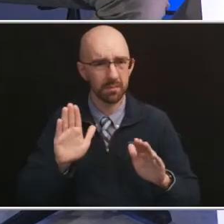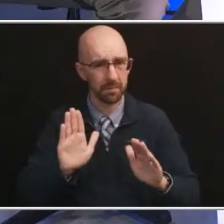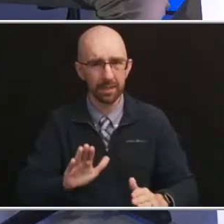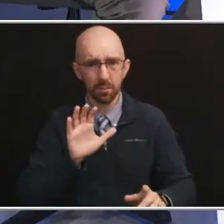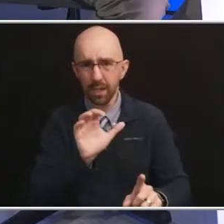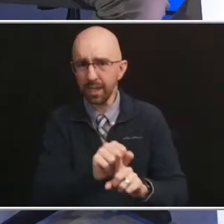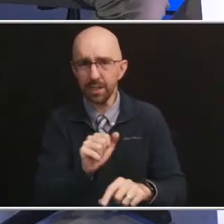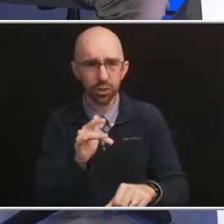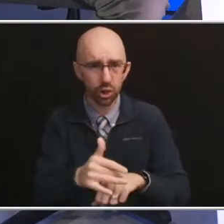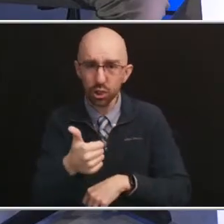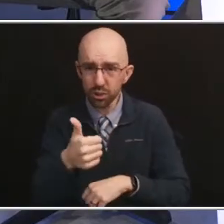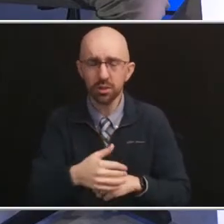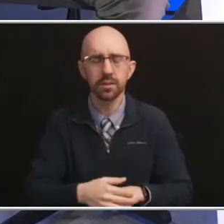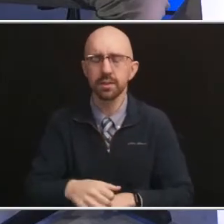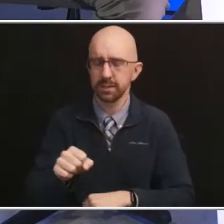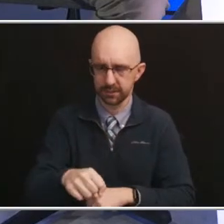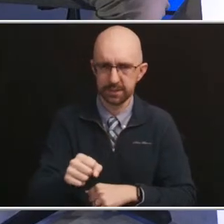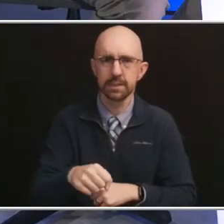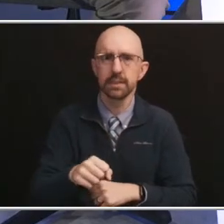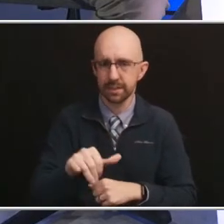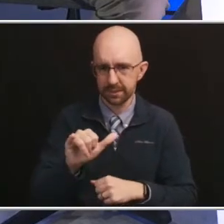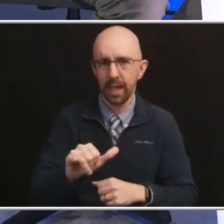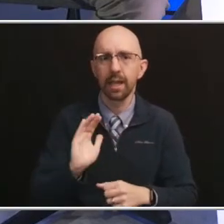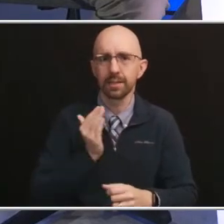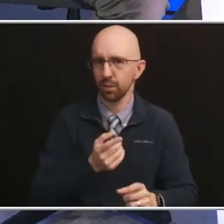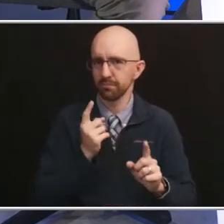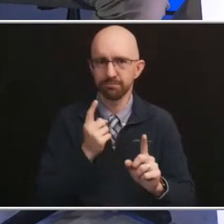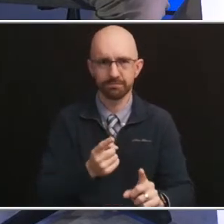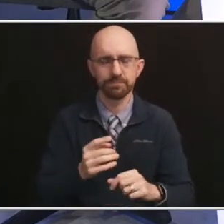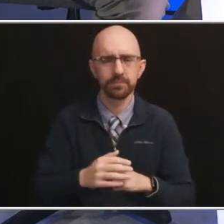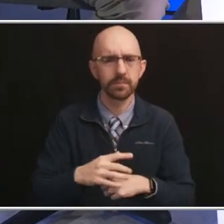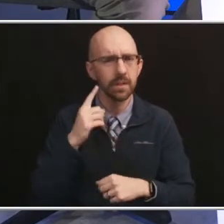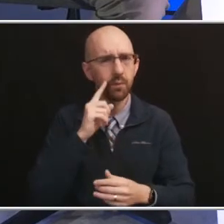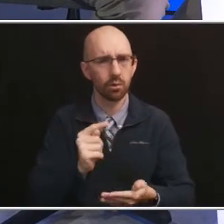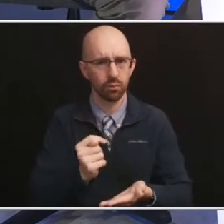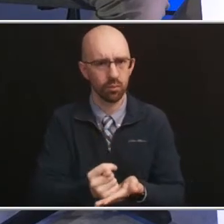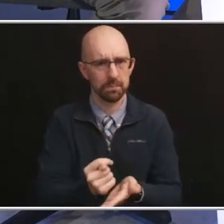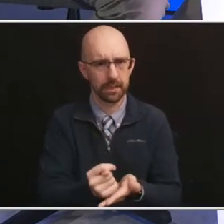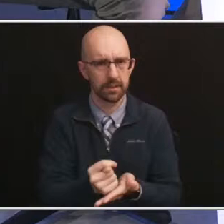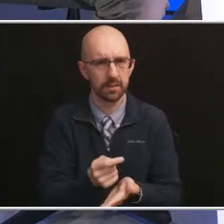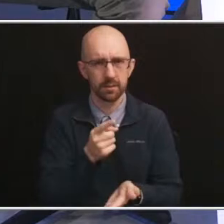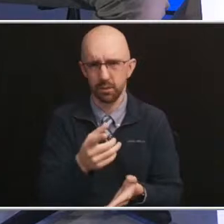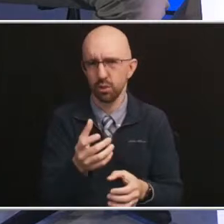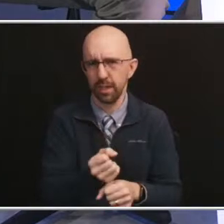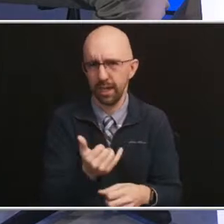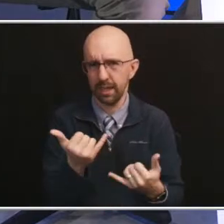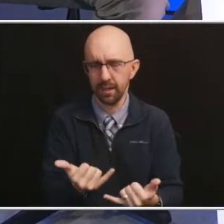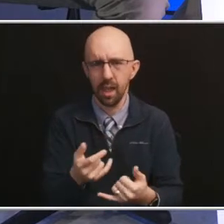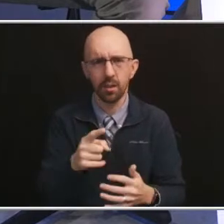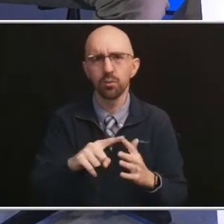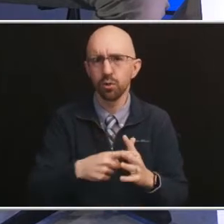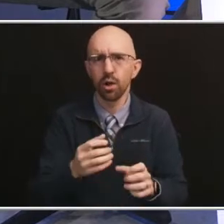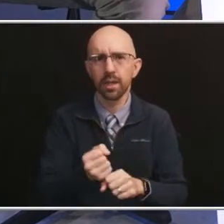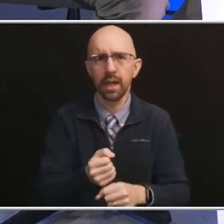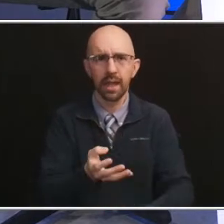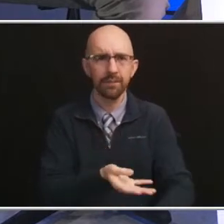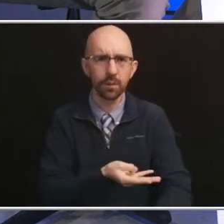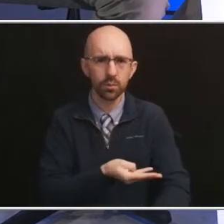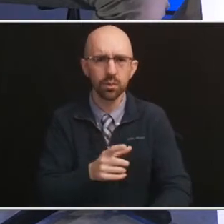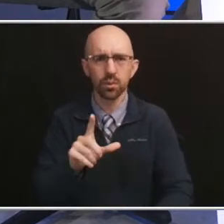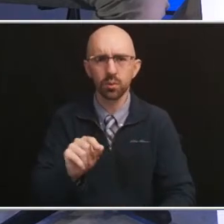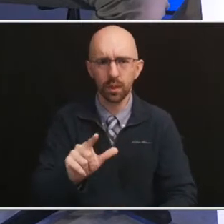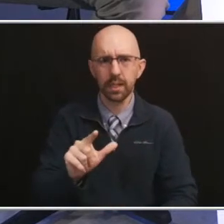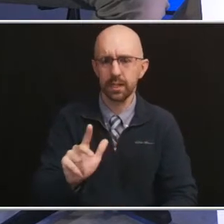earlier. Yes, that's where we want to be. As for the treatments that, Brent, you're getting, you started getting infusions in